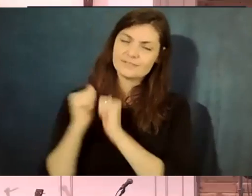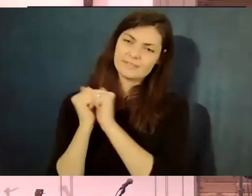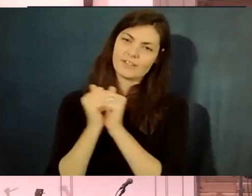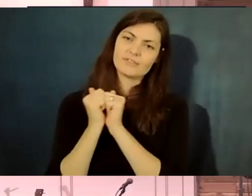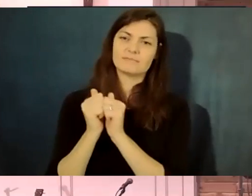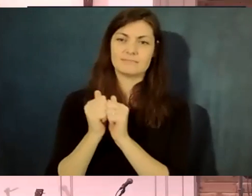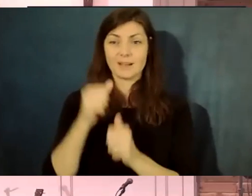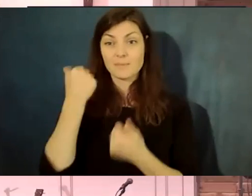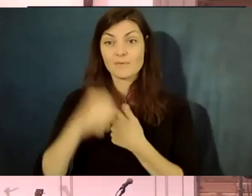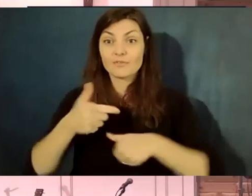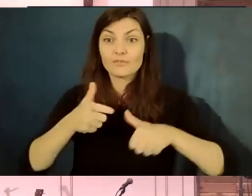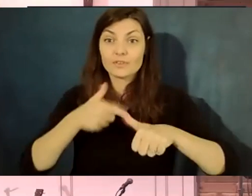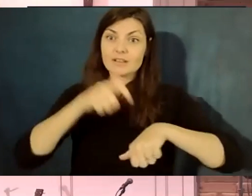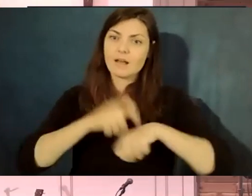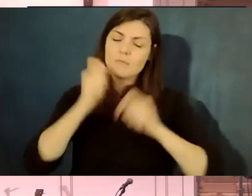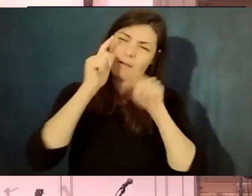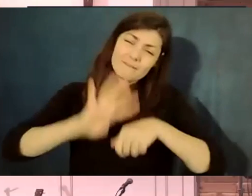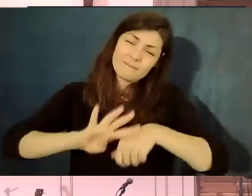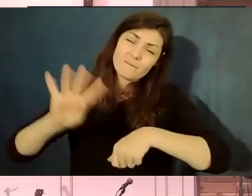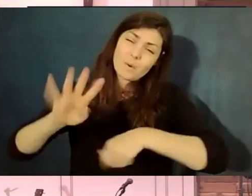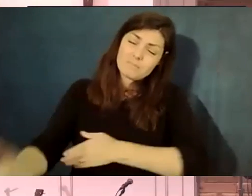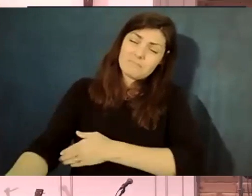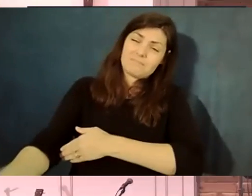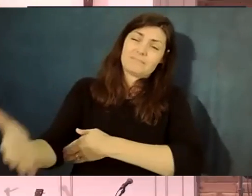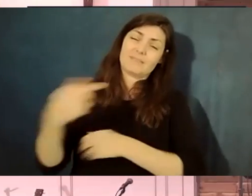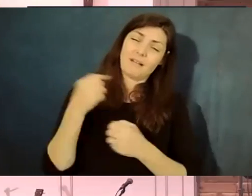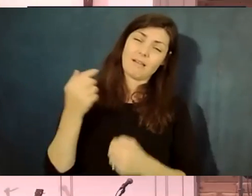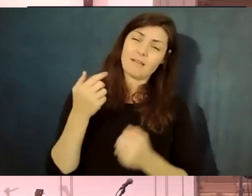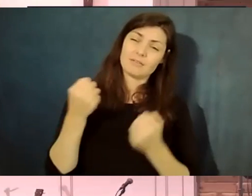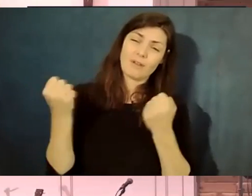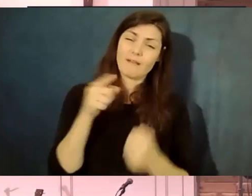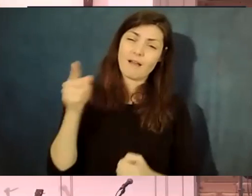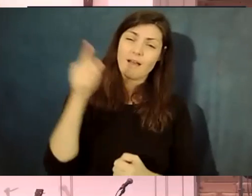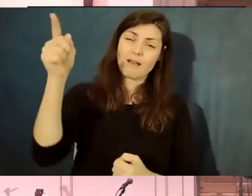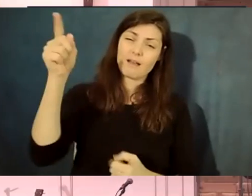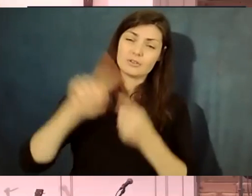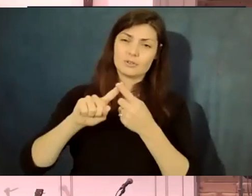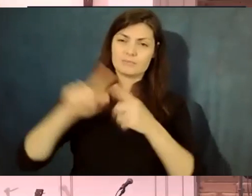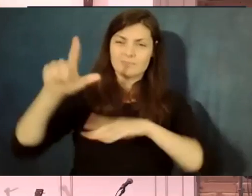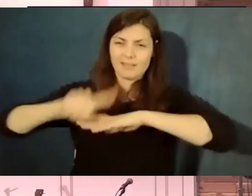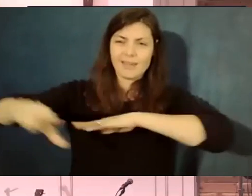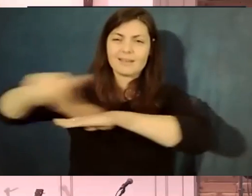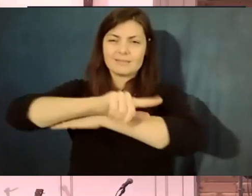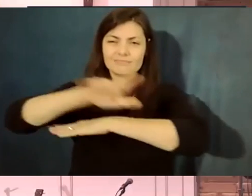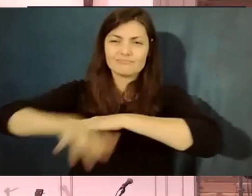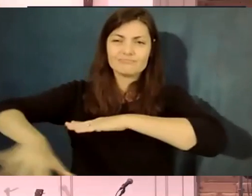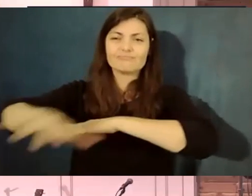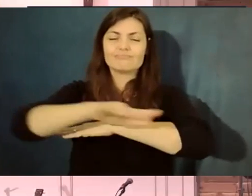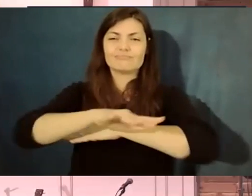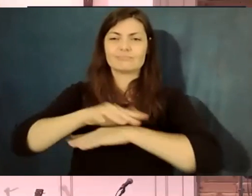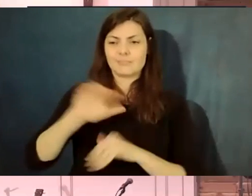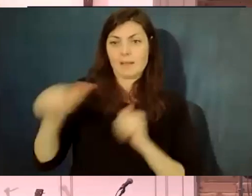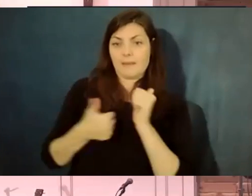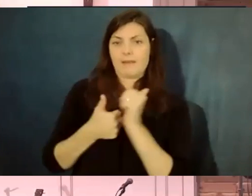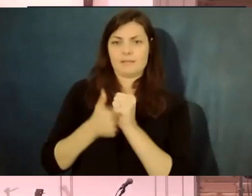got up at like 4 in the morning because we had to drive up into the mountains to this lake. We were going to go to the San Gabriel Mountains right behind Pasadena there.